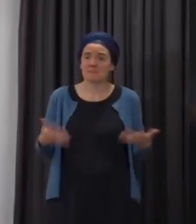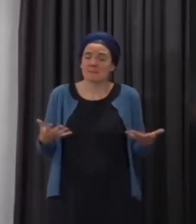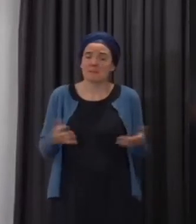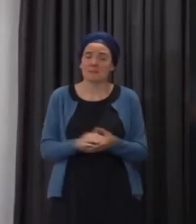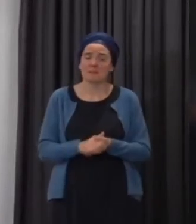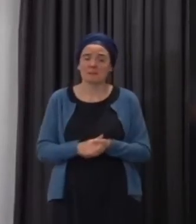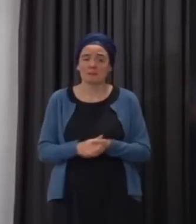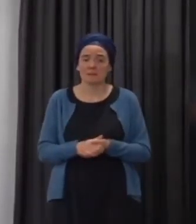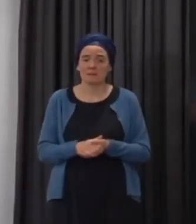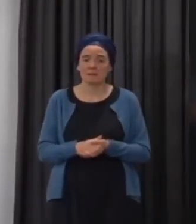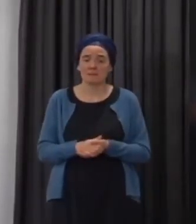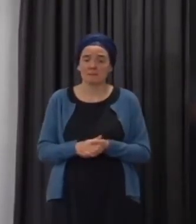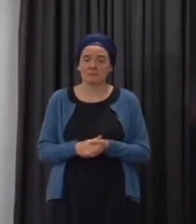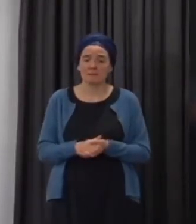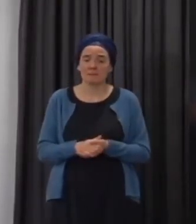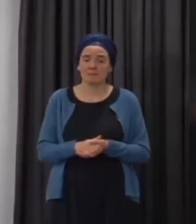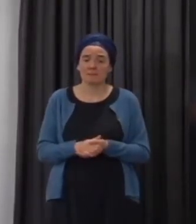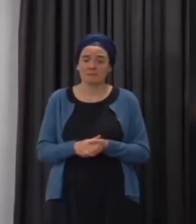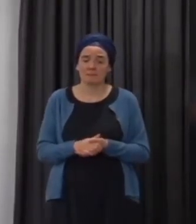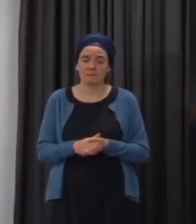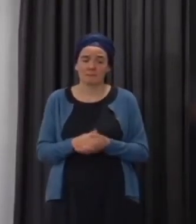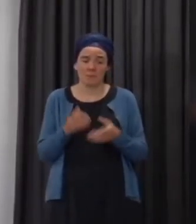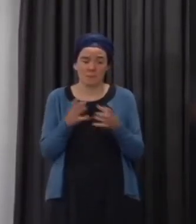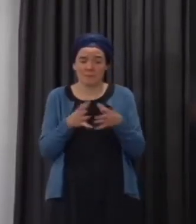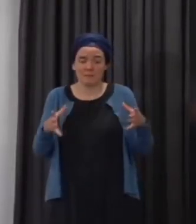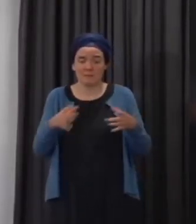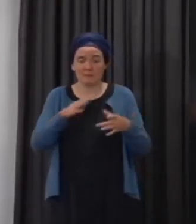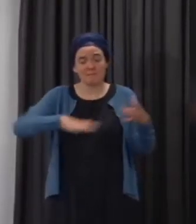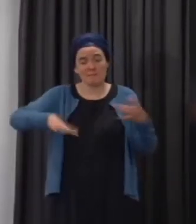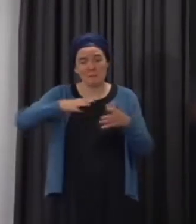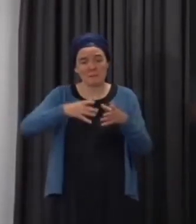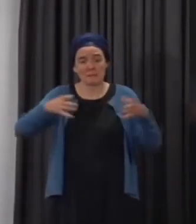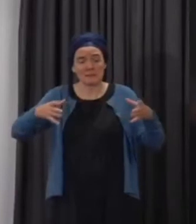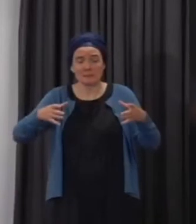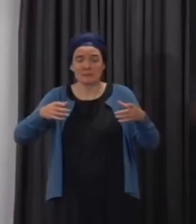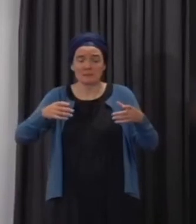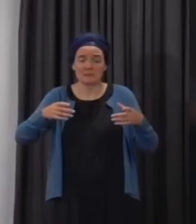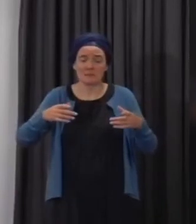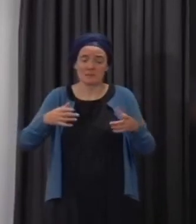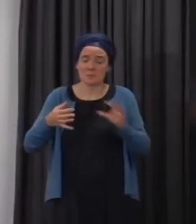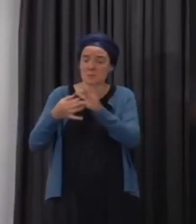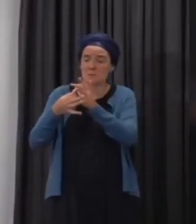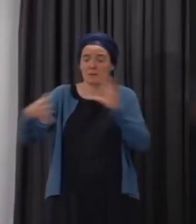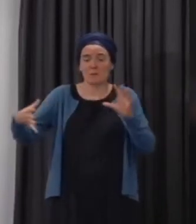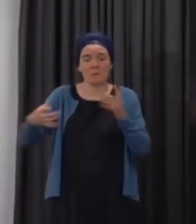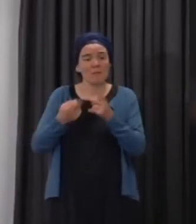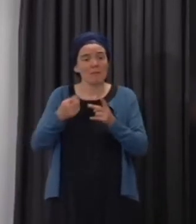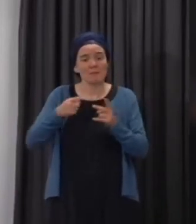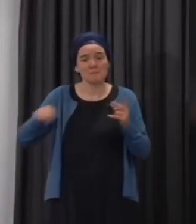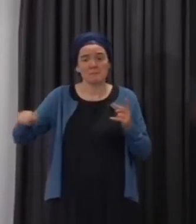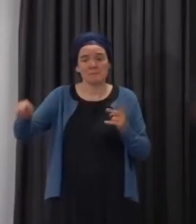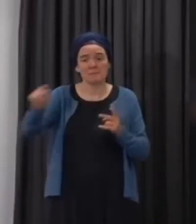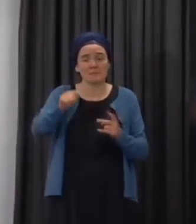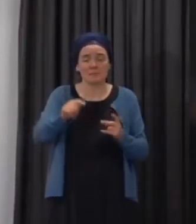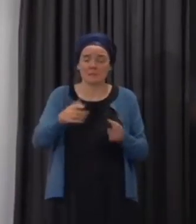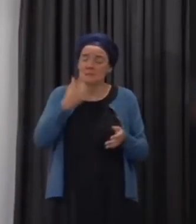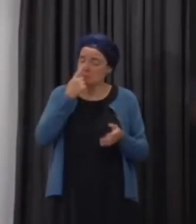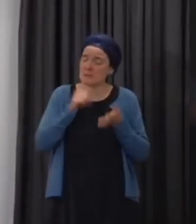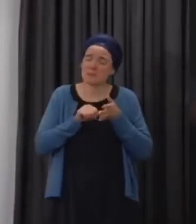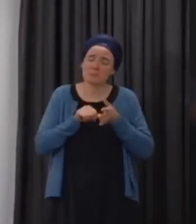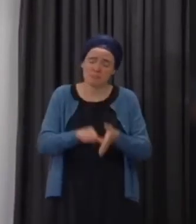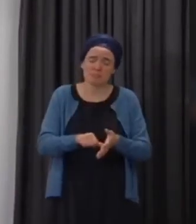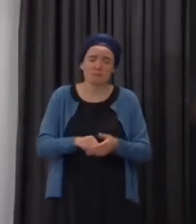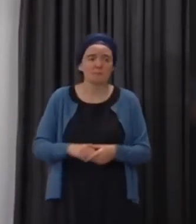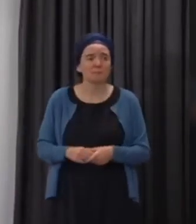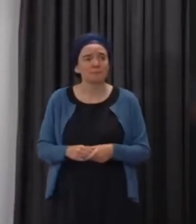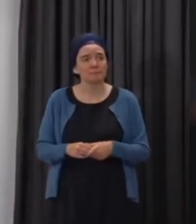family of more than one parent, or in even larger households, then actually to be cut off from other people is really difficult.